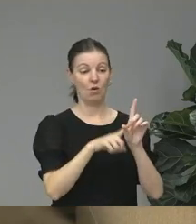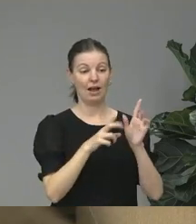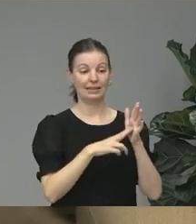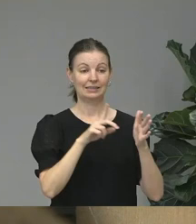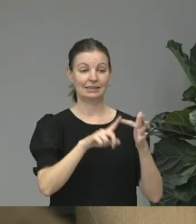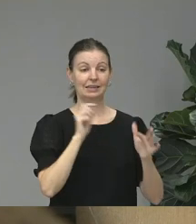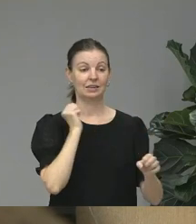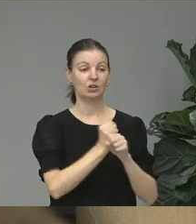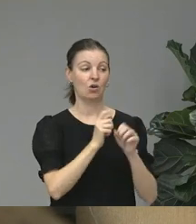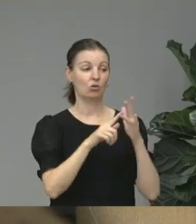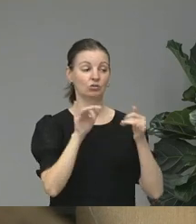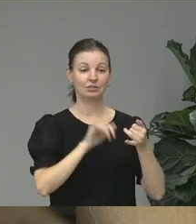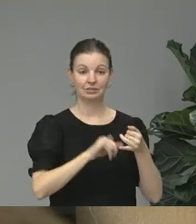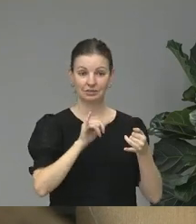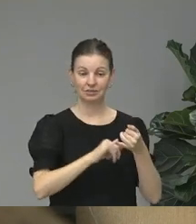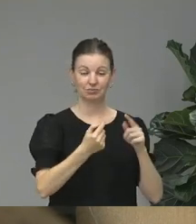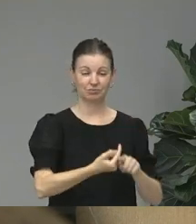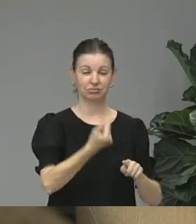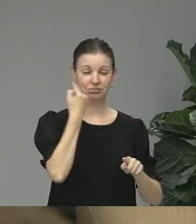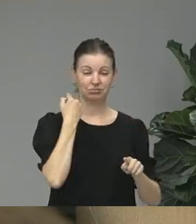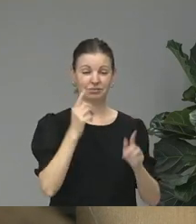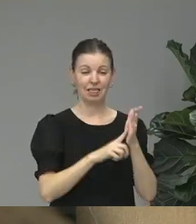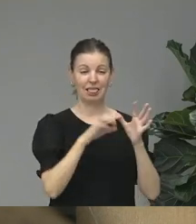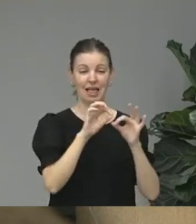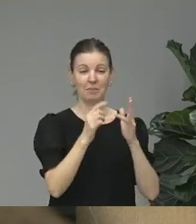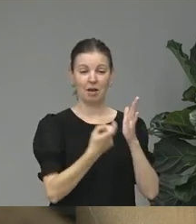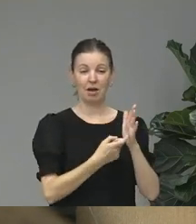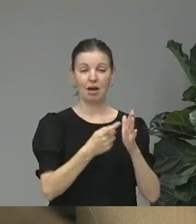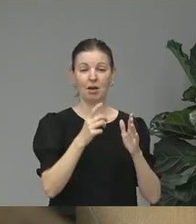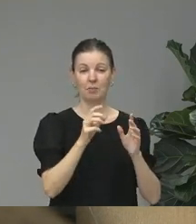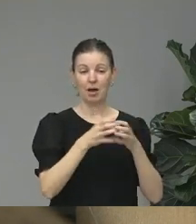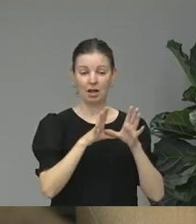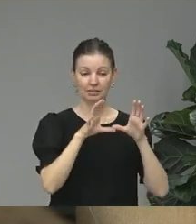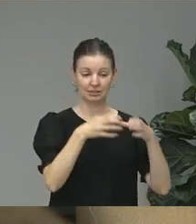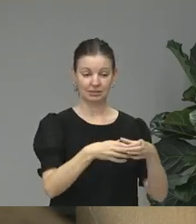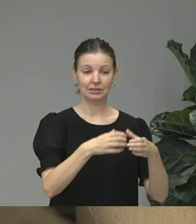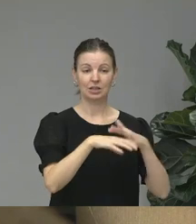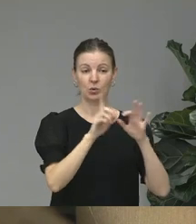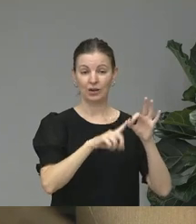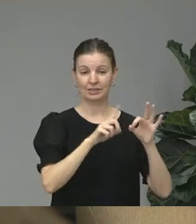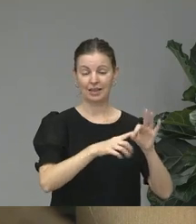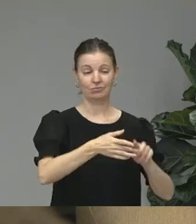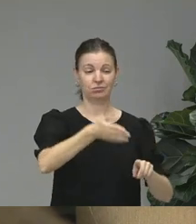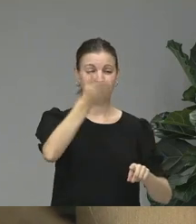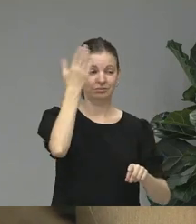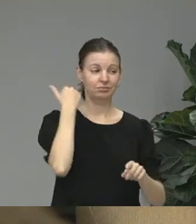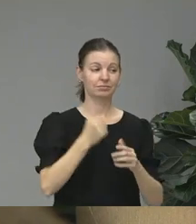Wayne Goss when the Labor Party was re-elected in Queensland all those years ago.